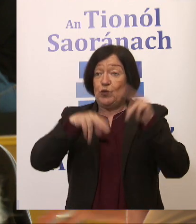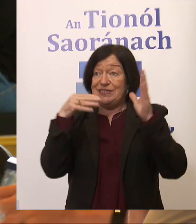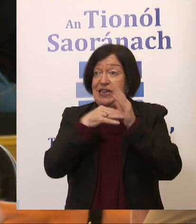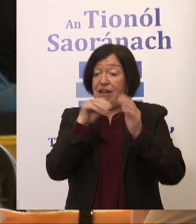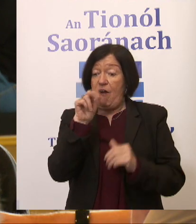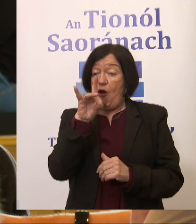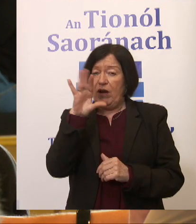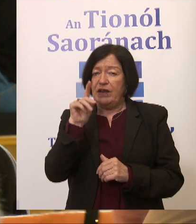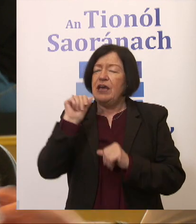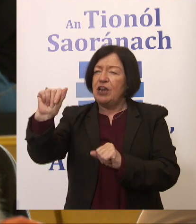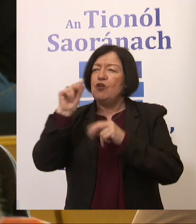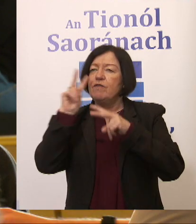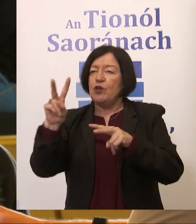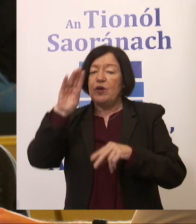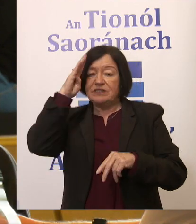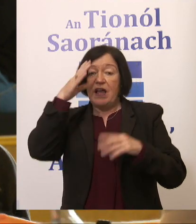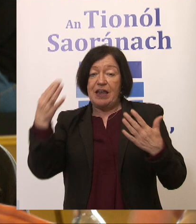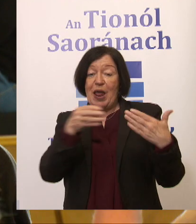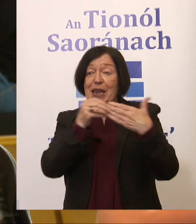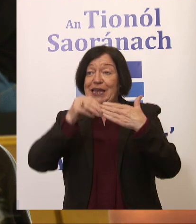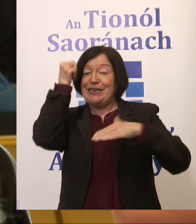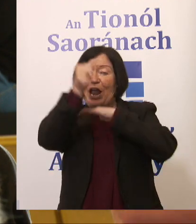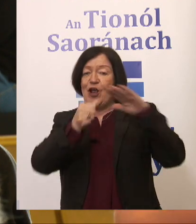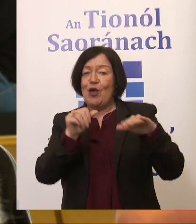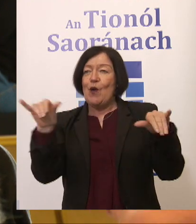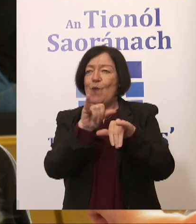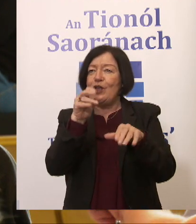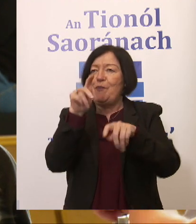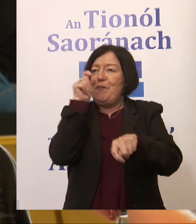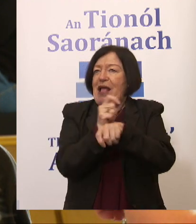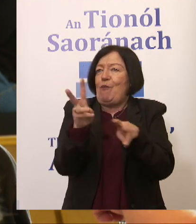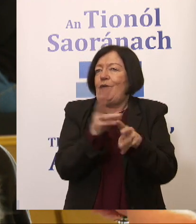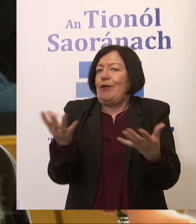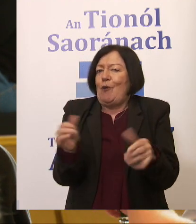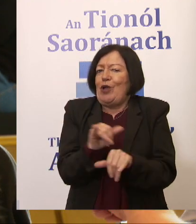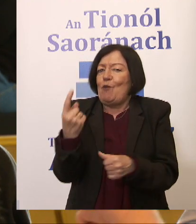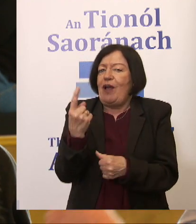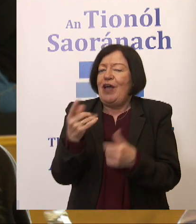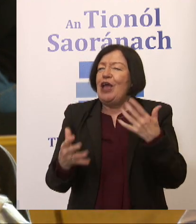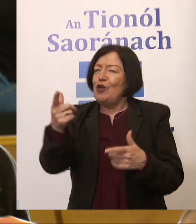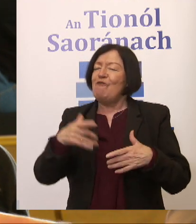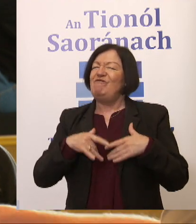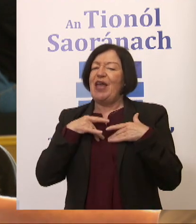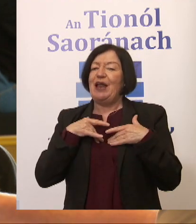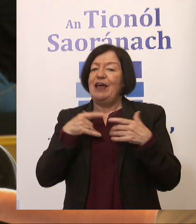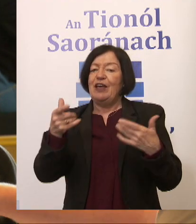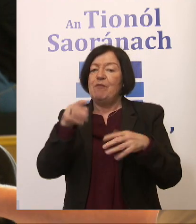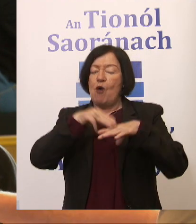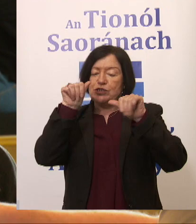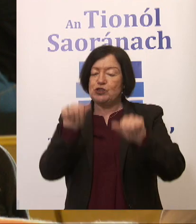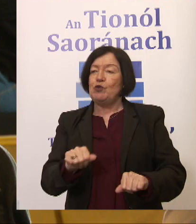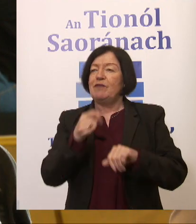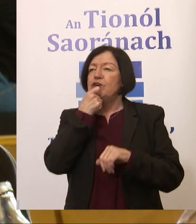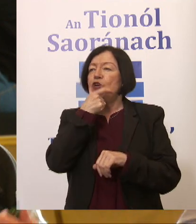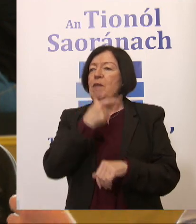opinion, as Ireland's leading expert, which worked best? And which do you feel would be more suitable for